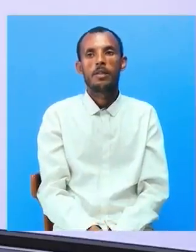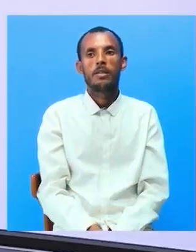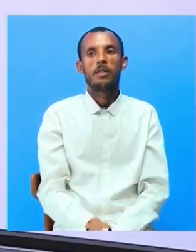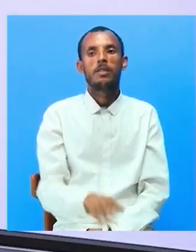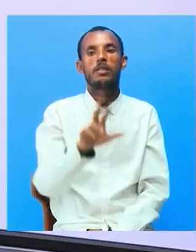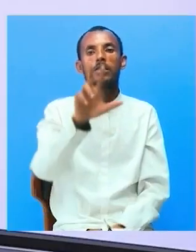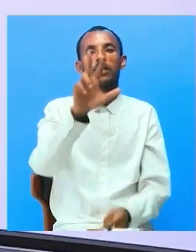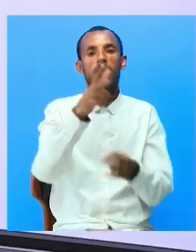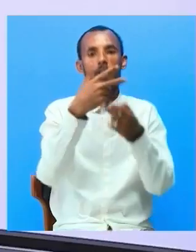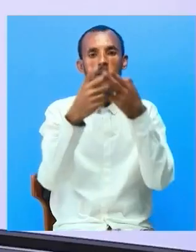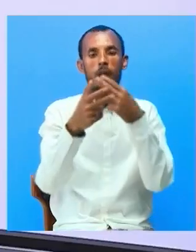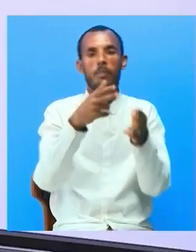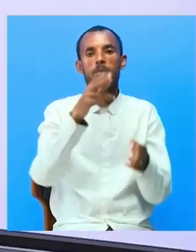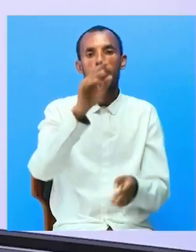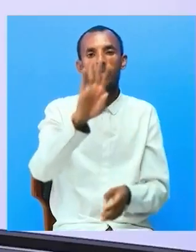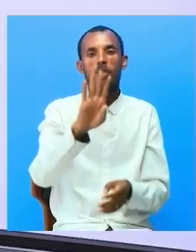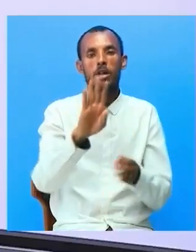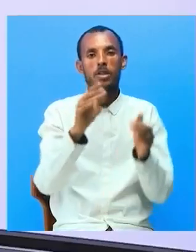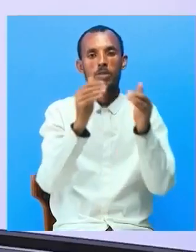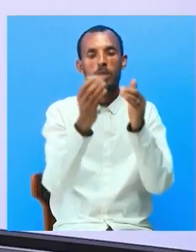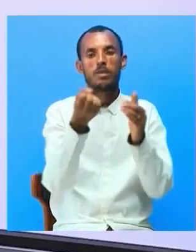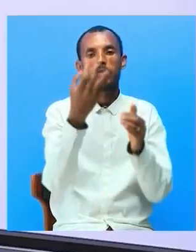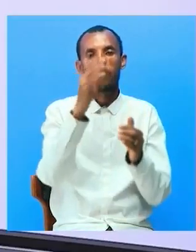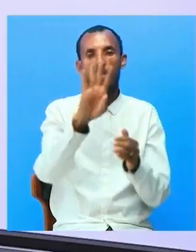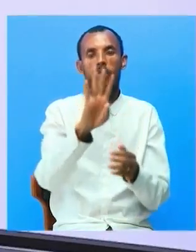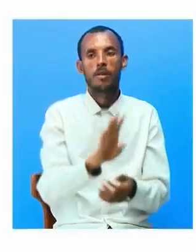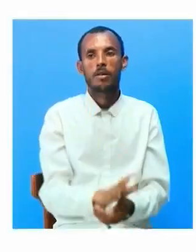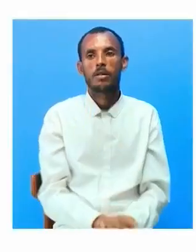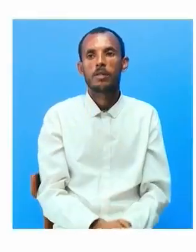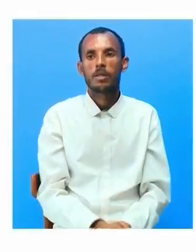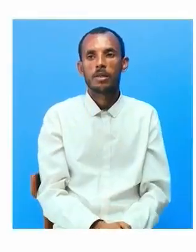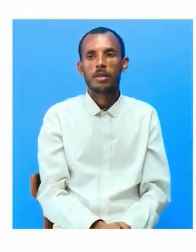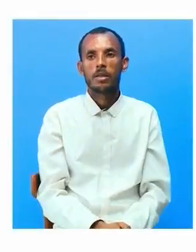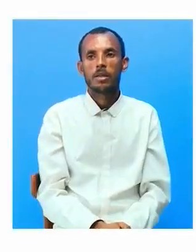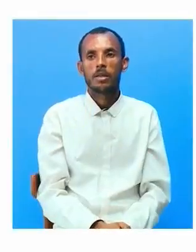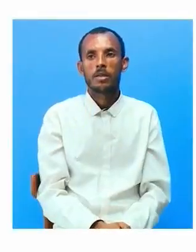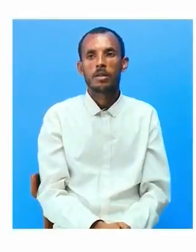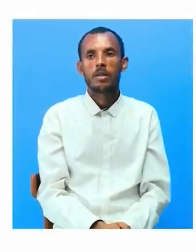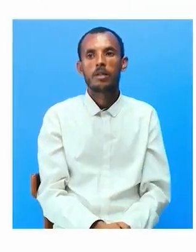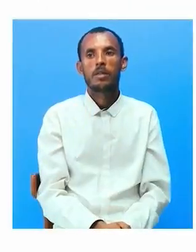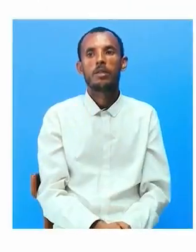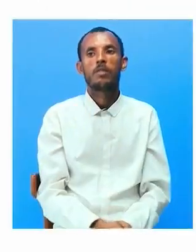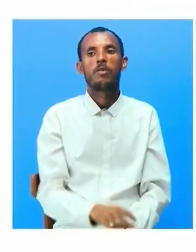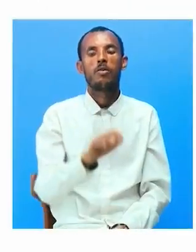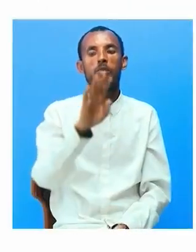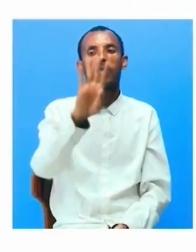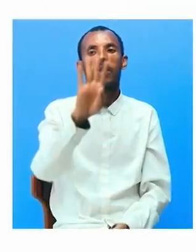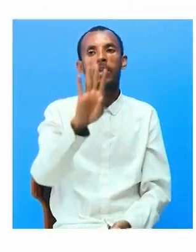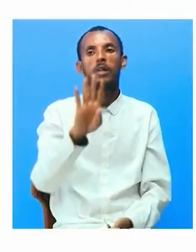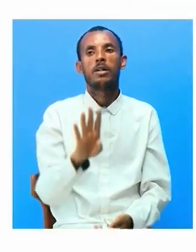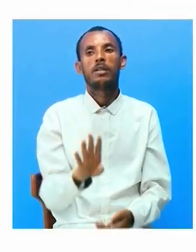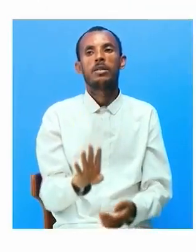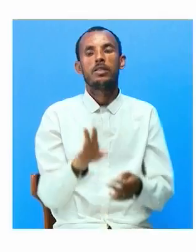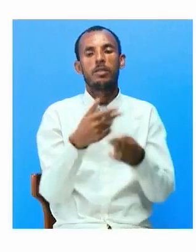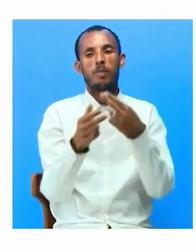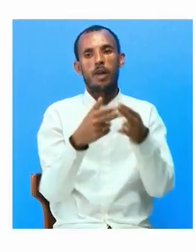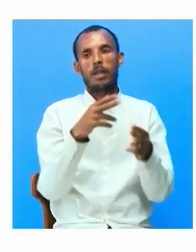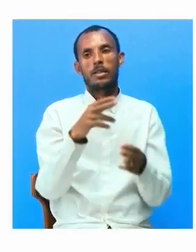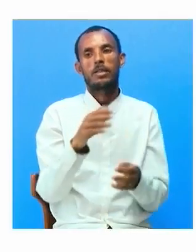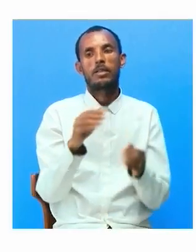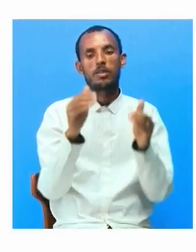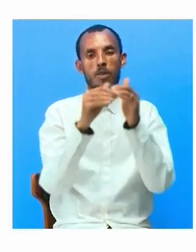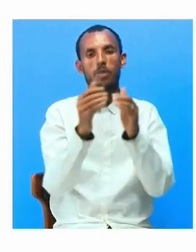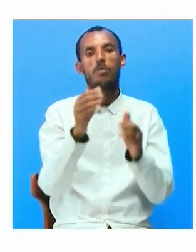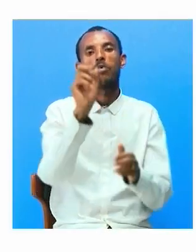is this, 3 times 4. The number must be 4. So the number here must be this 4. The product gives you